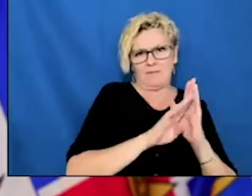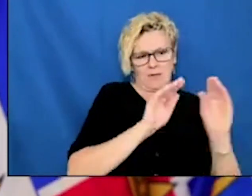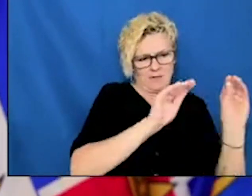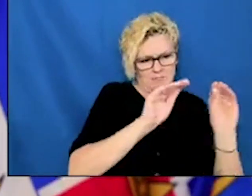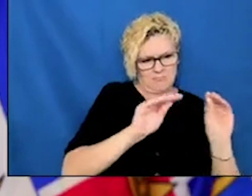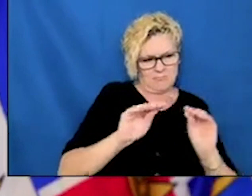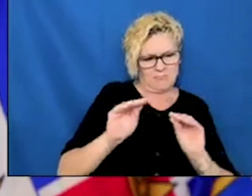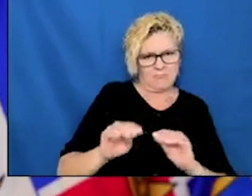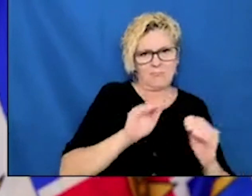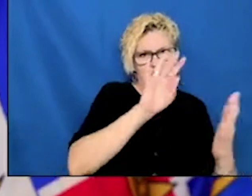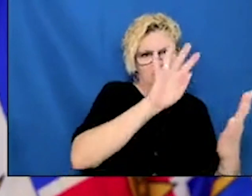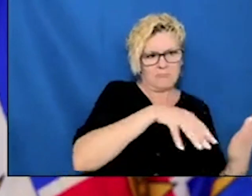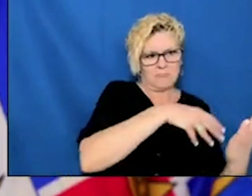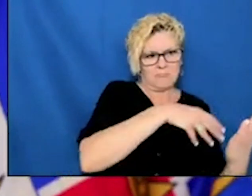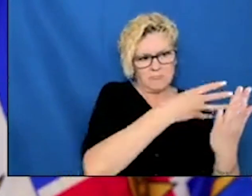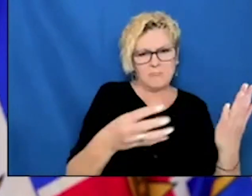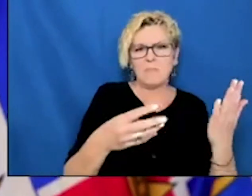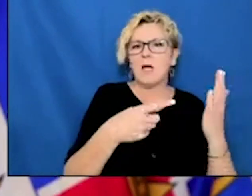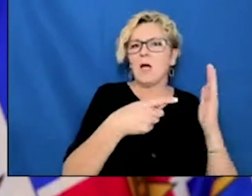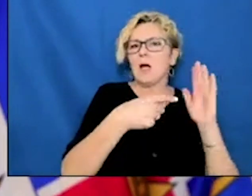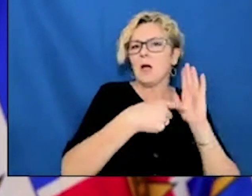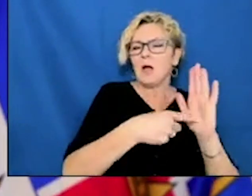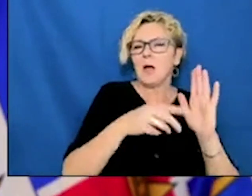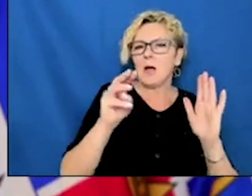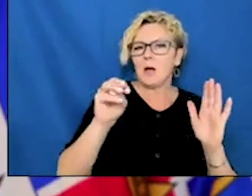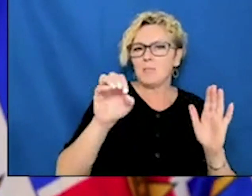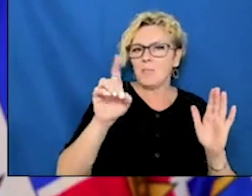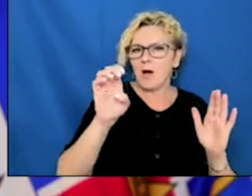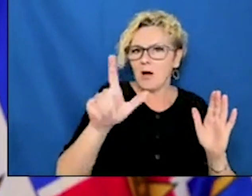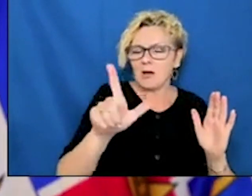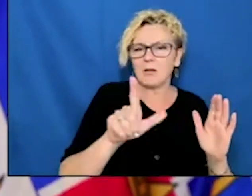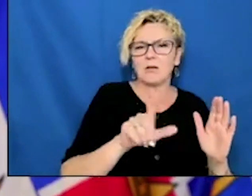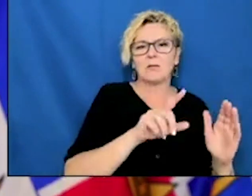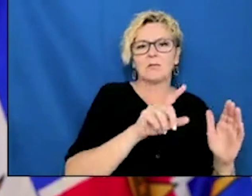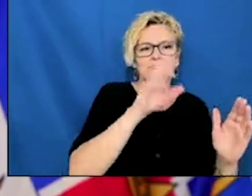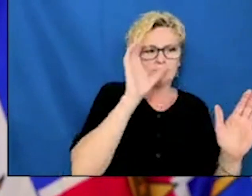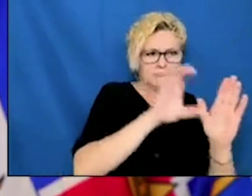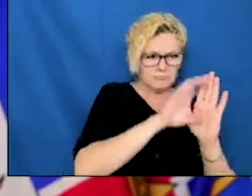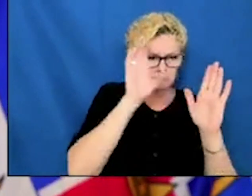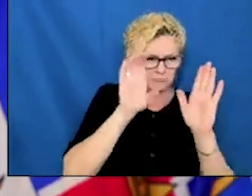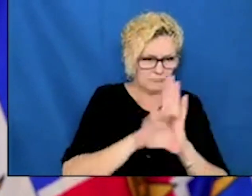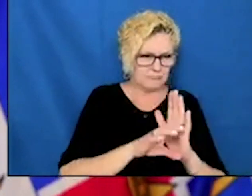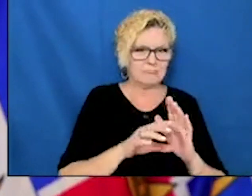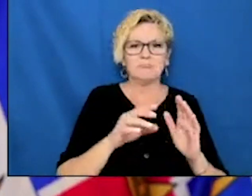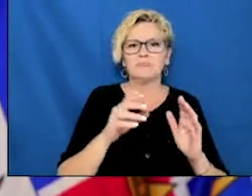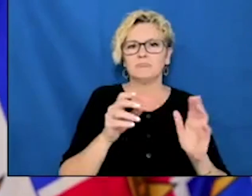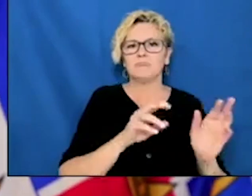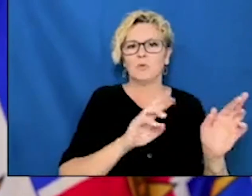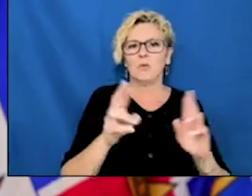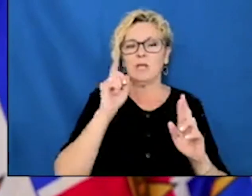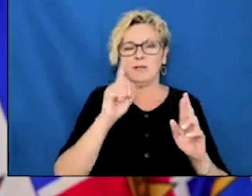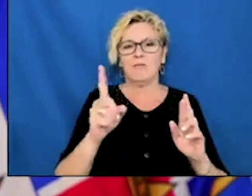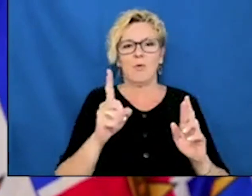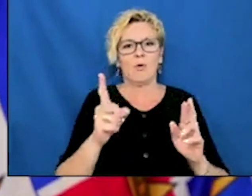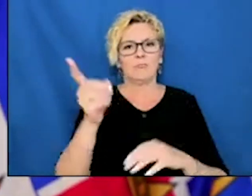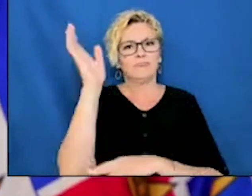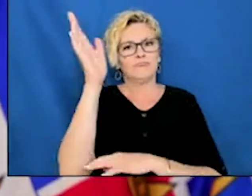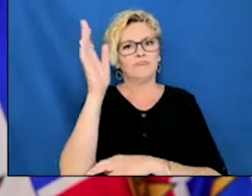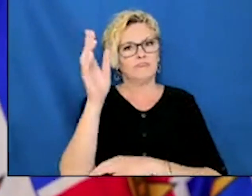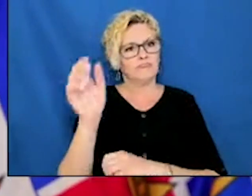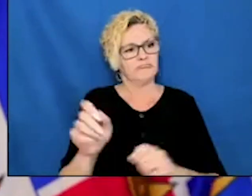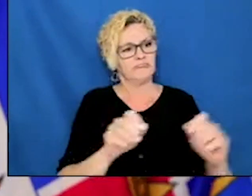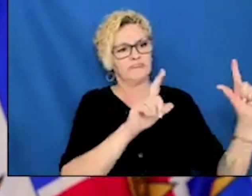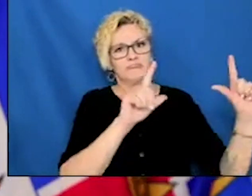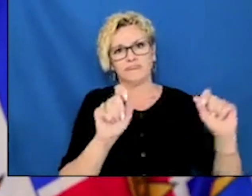since January of last year, and we will continue to do that. As well, these data are used at a local level